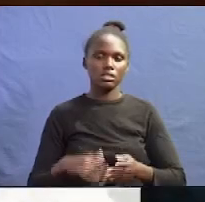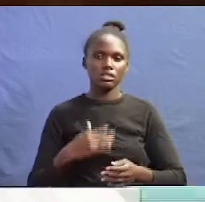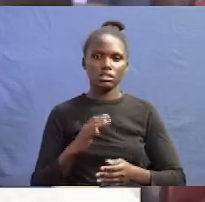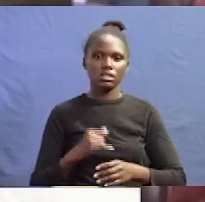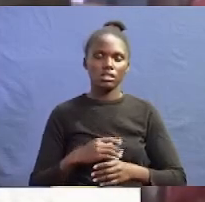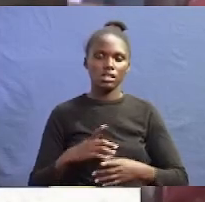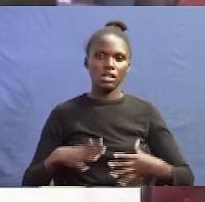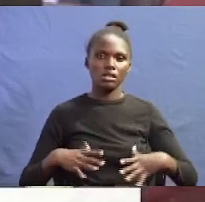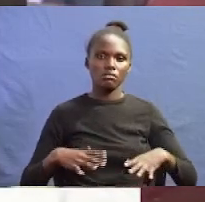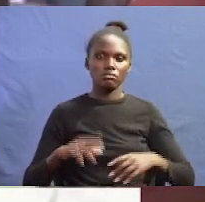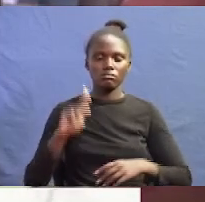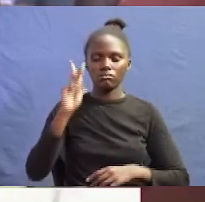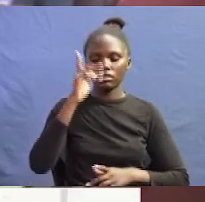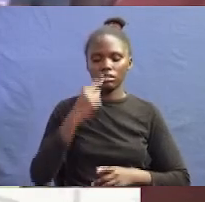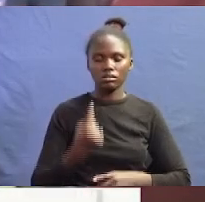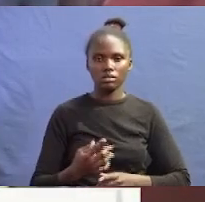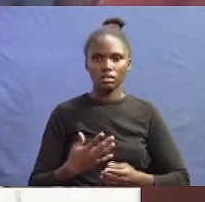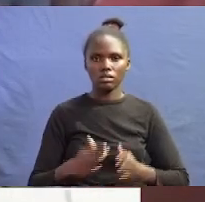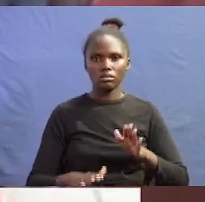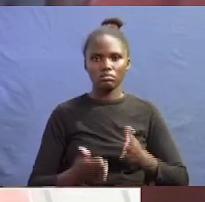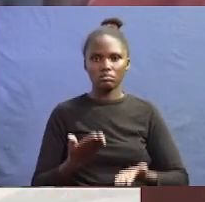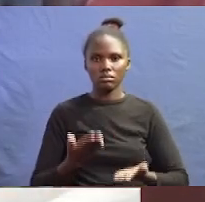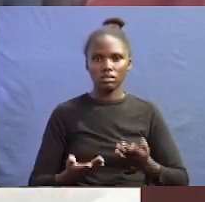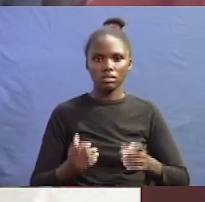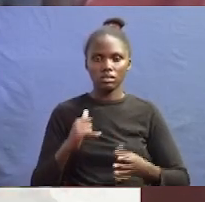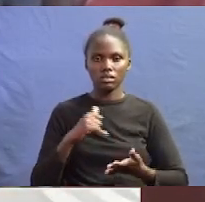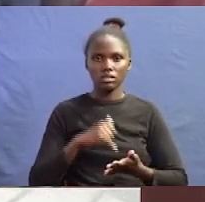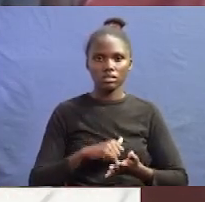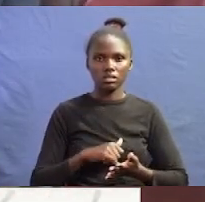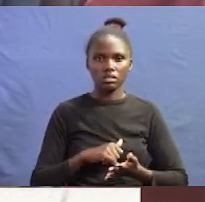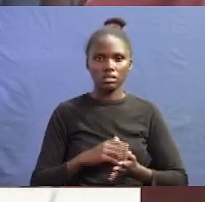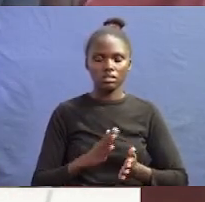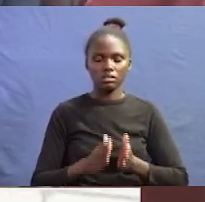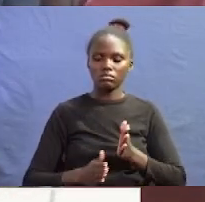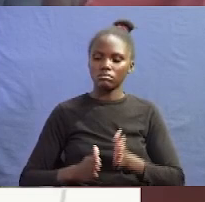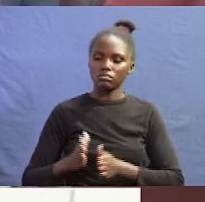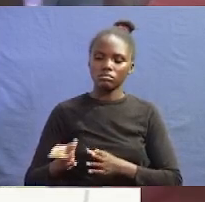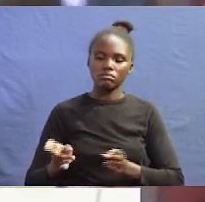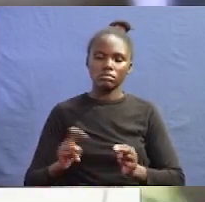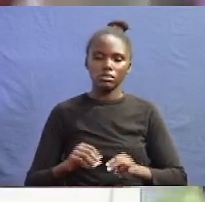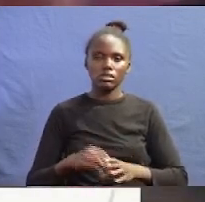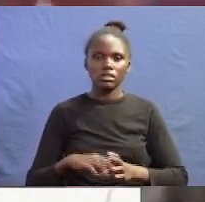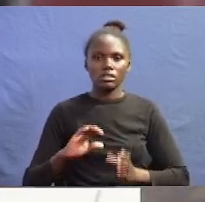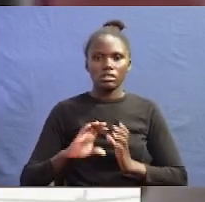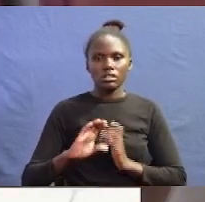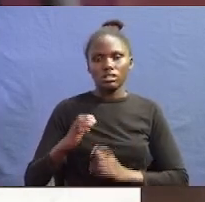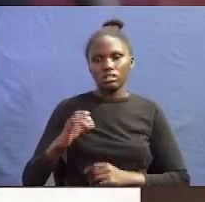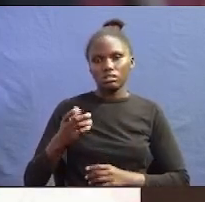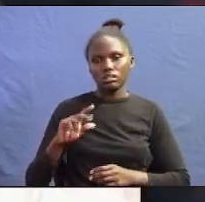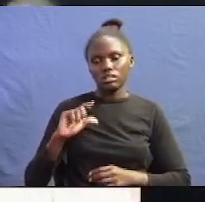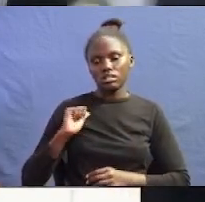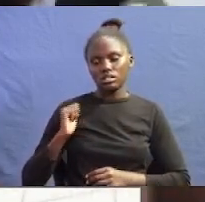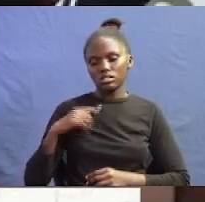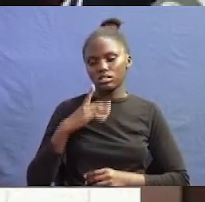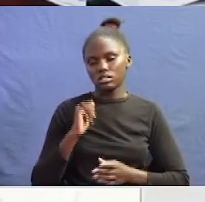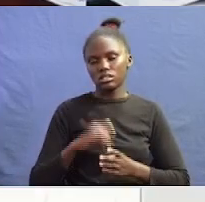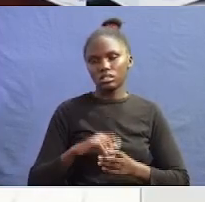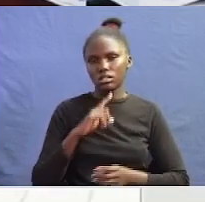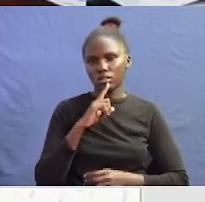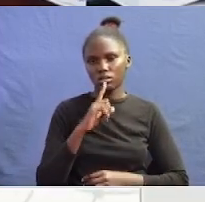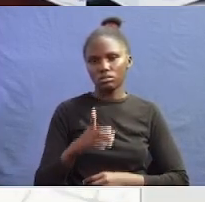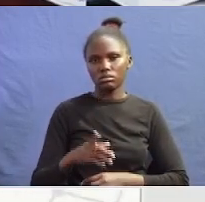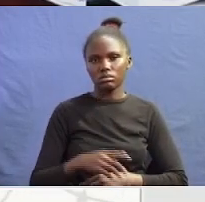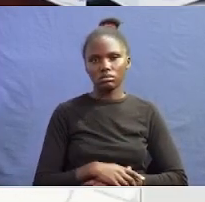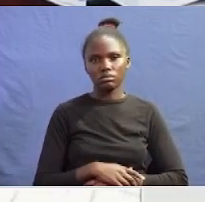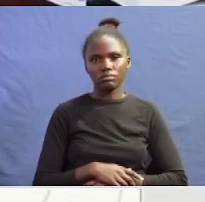Alliance had his tenure balanced on the merit of process that the County Assembly was accused of disregarding.